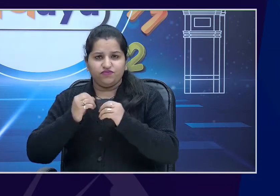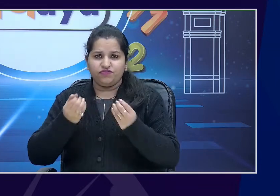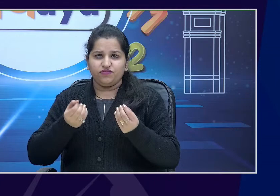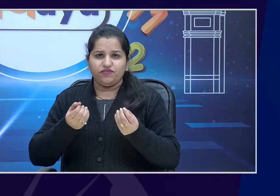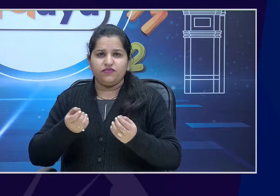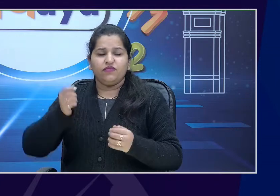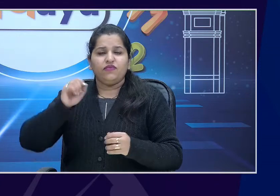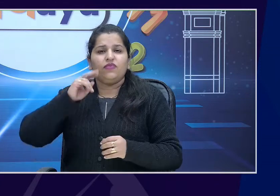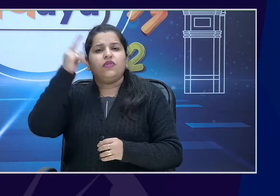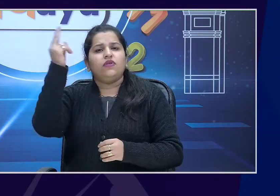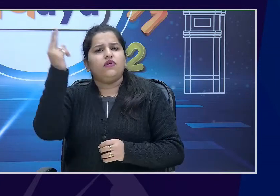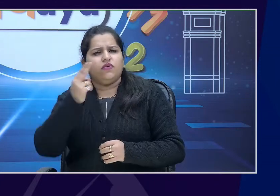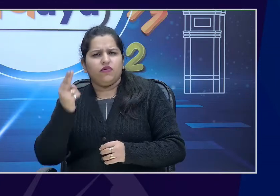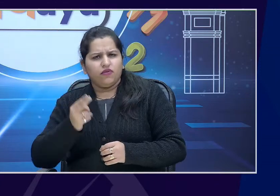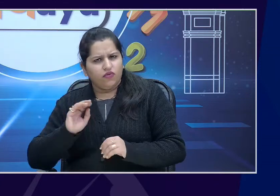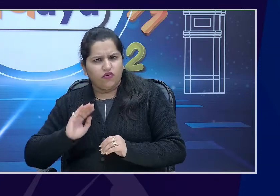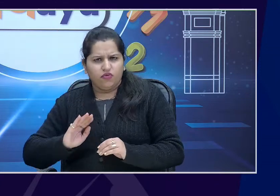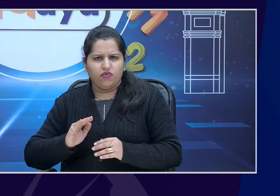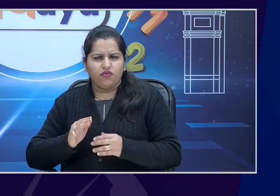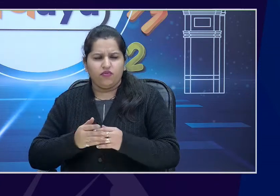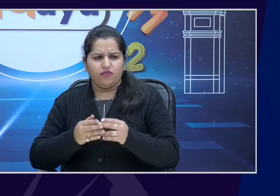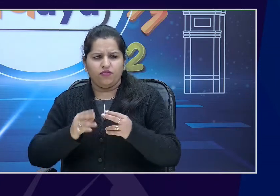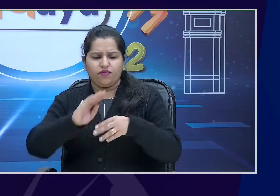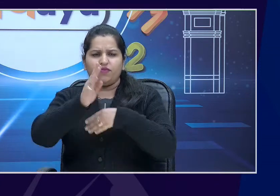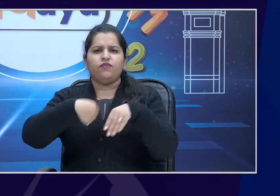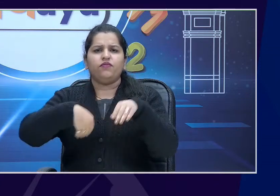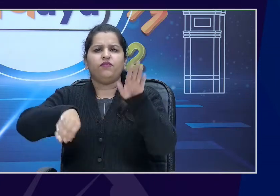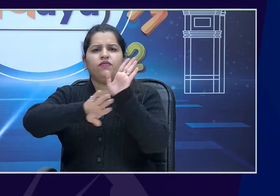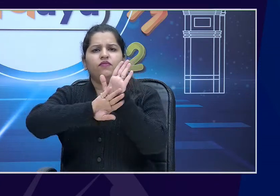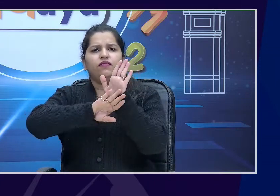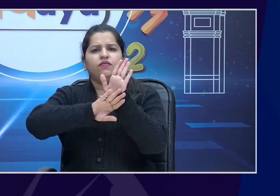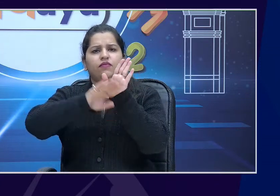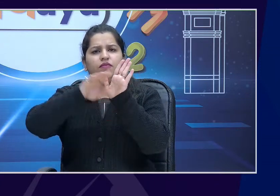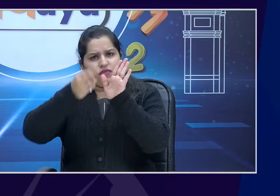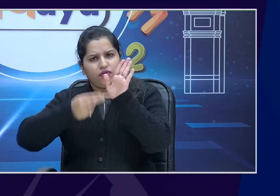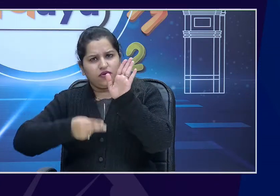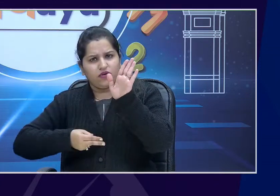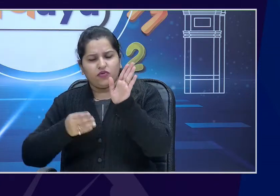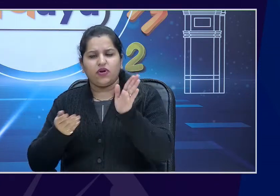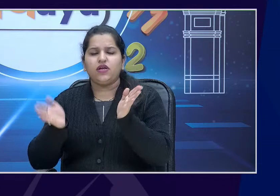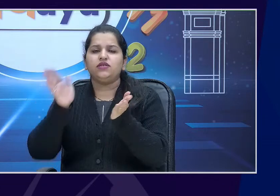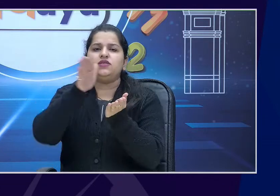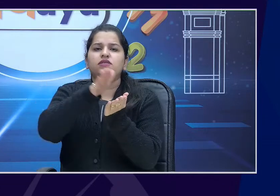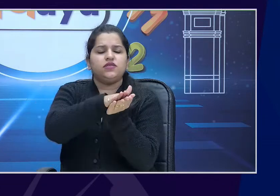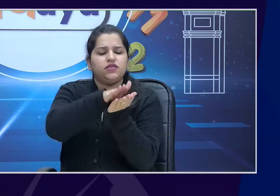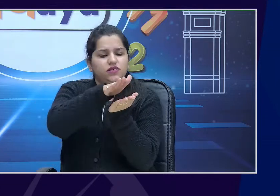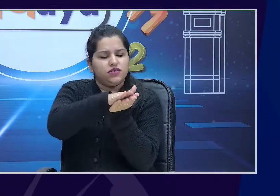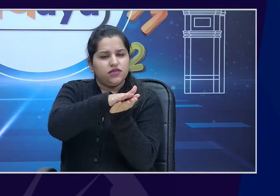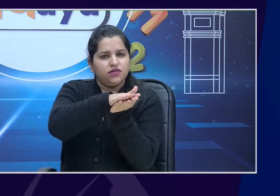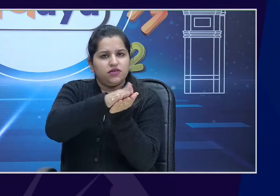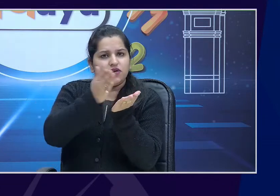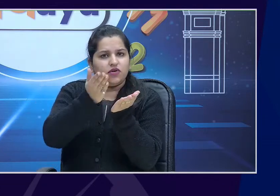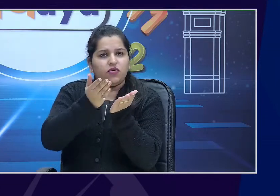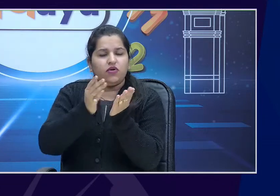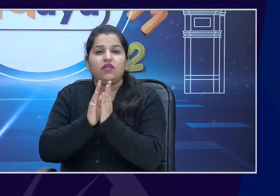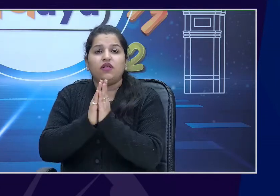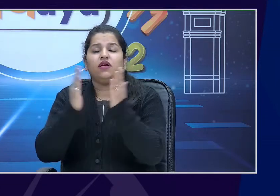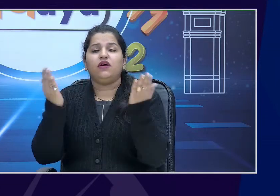draw a picture or anything, take a printout and stick it on the diary. Then we can have many